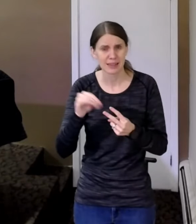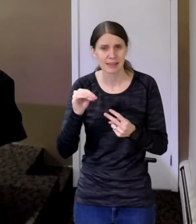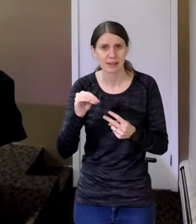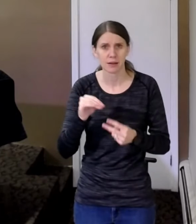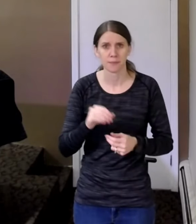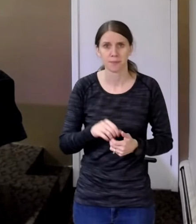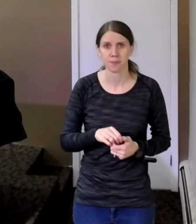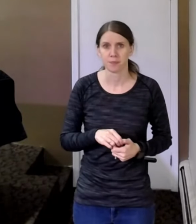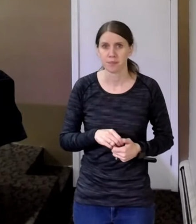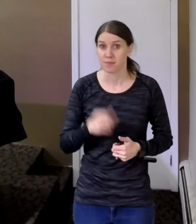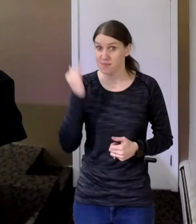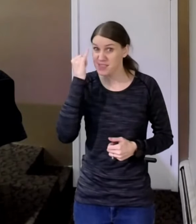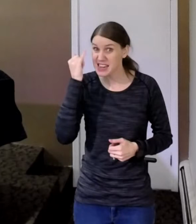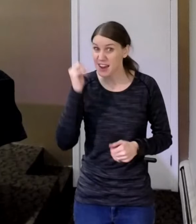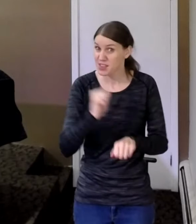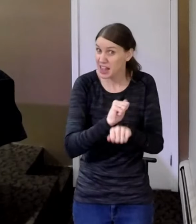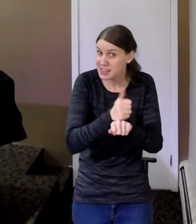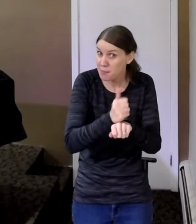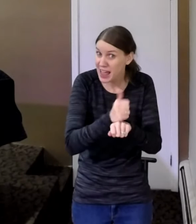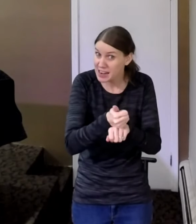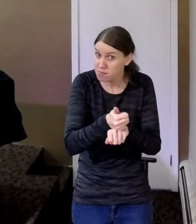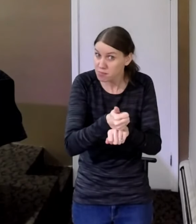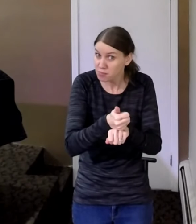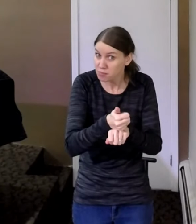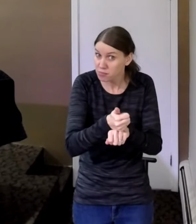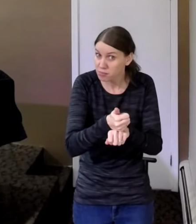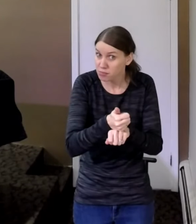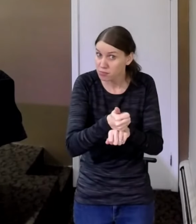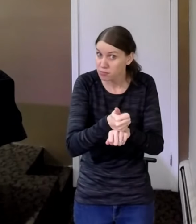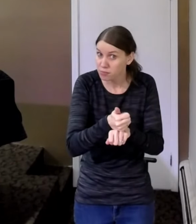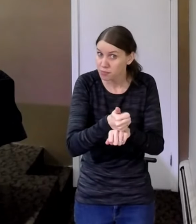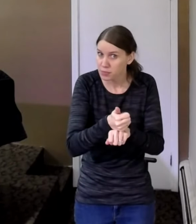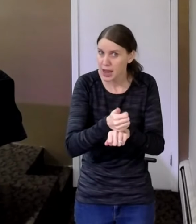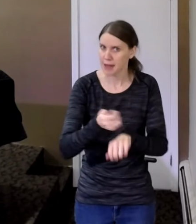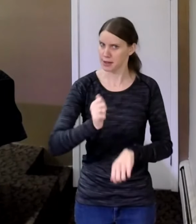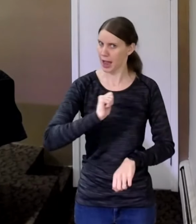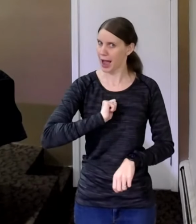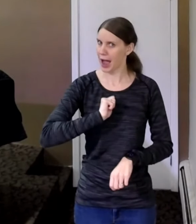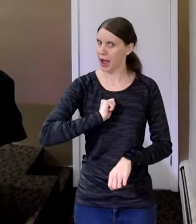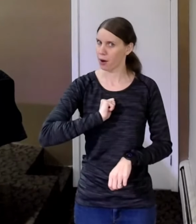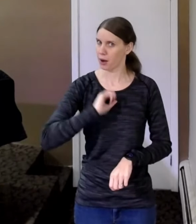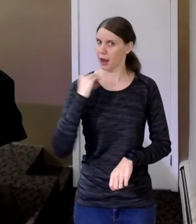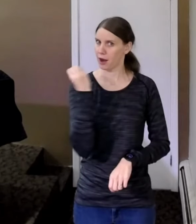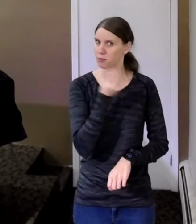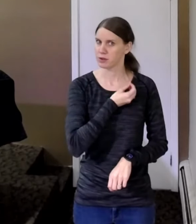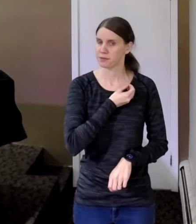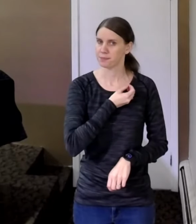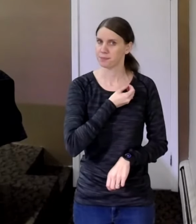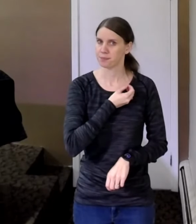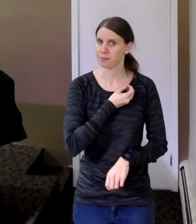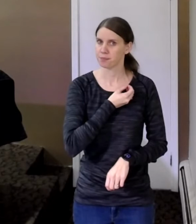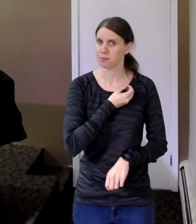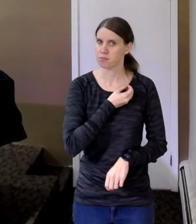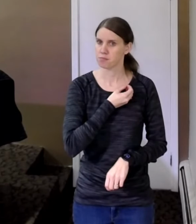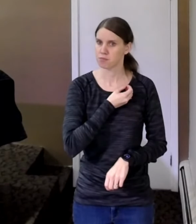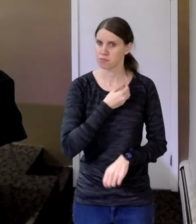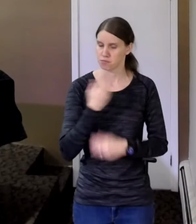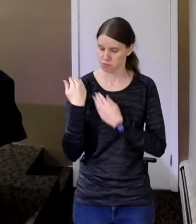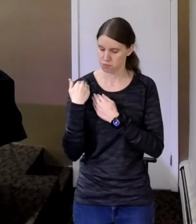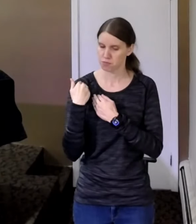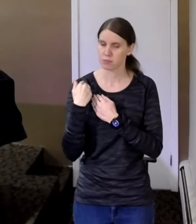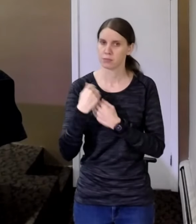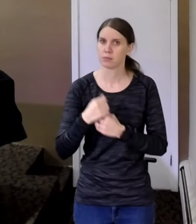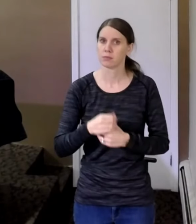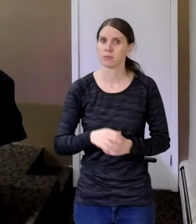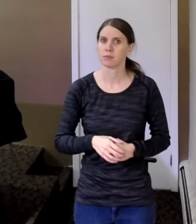If there is any blame to be assigned, they're our choices. We should own up to it.